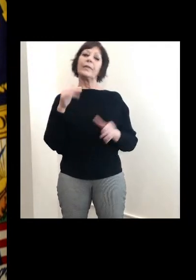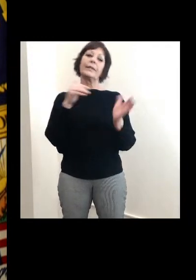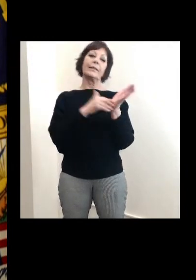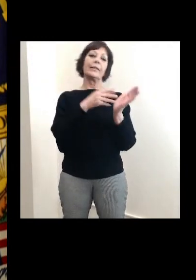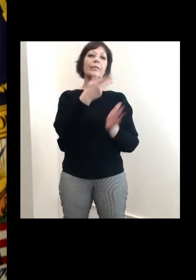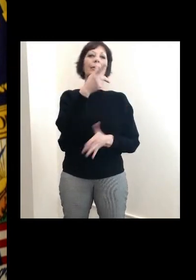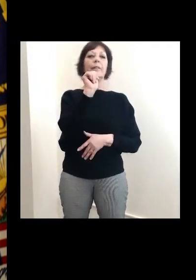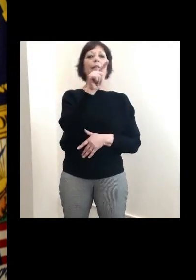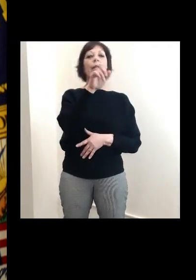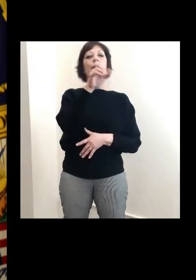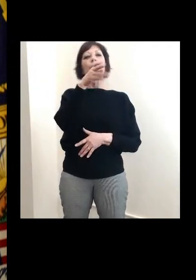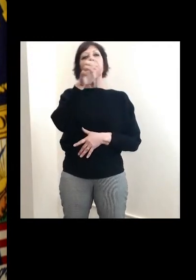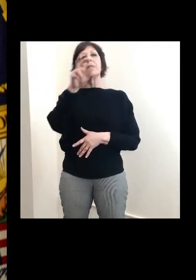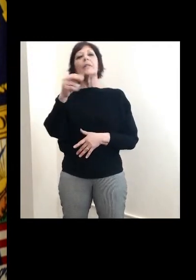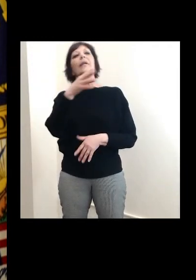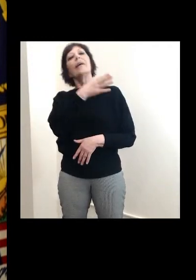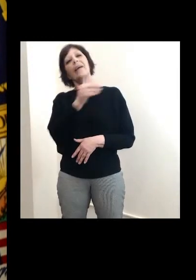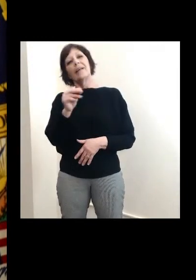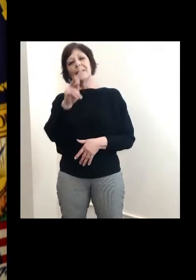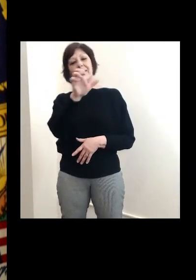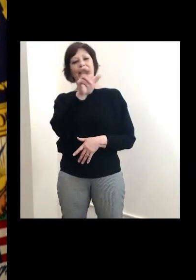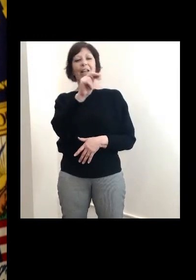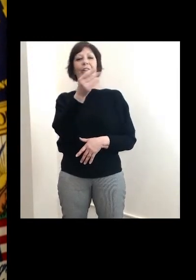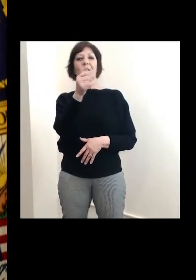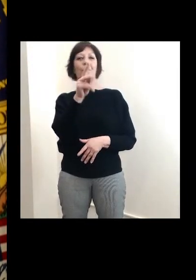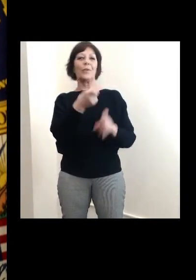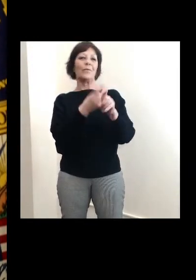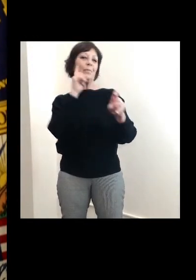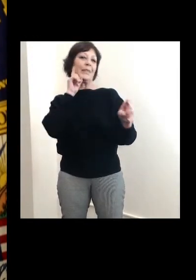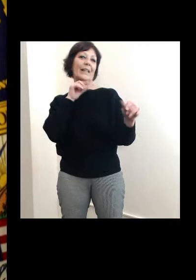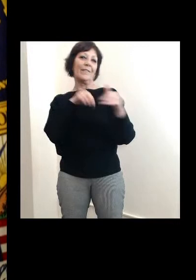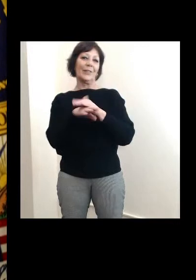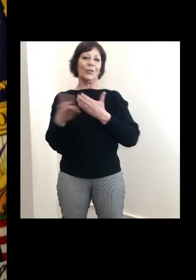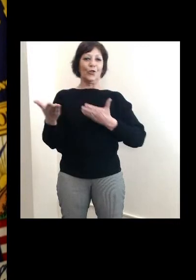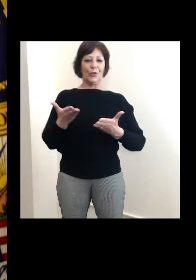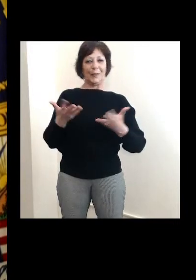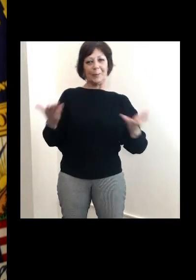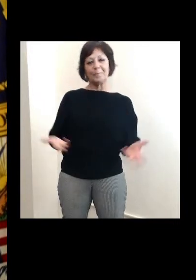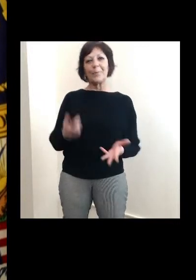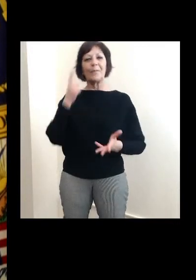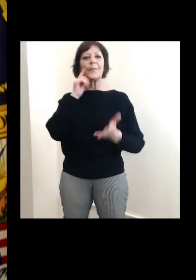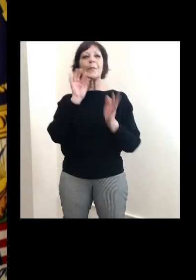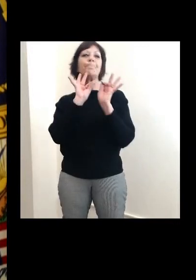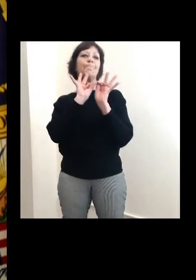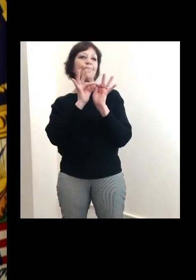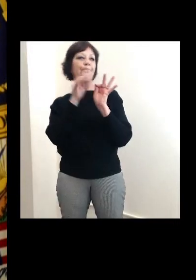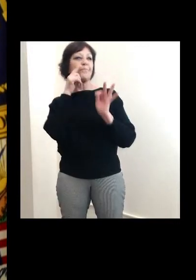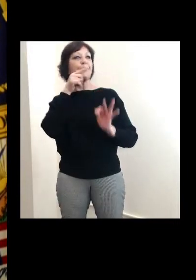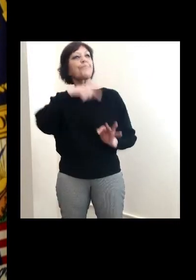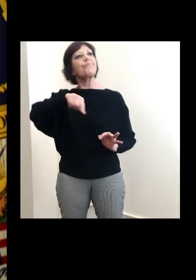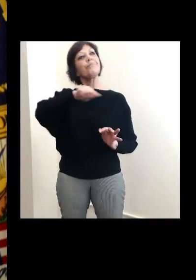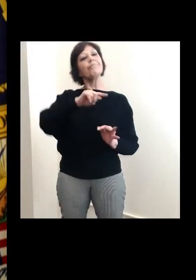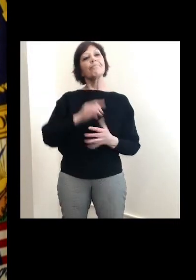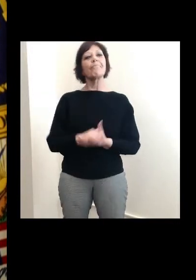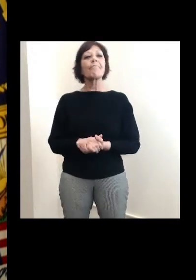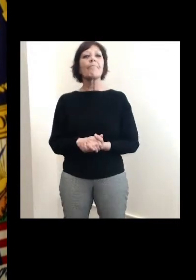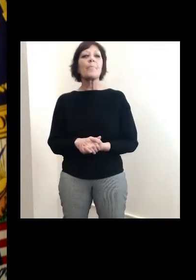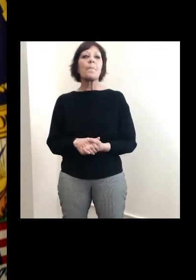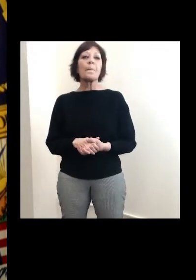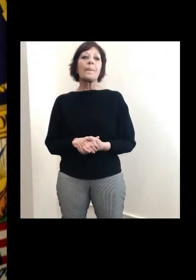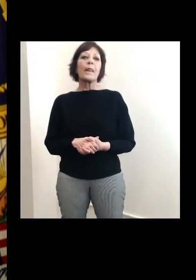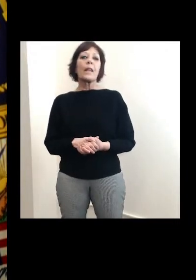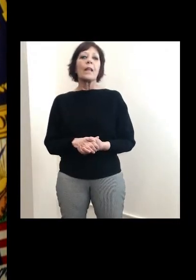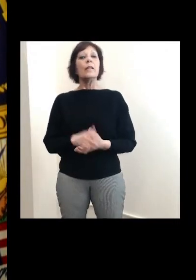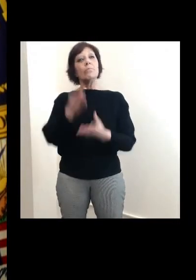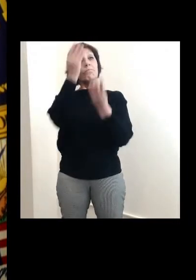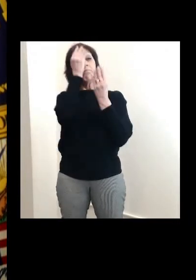from shortly, as well as Karen Gambino from Deaf Access Services, who will be providing the American Sign Language. As